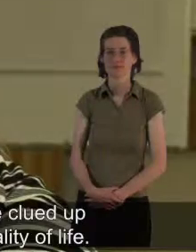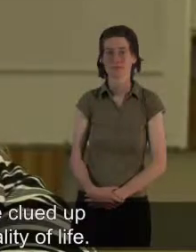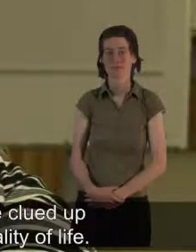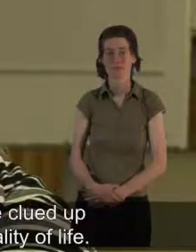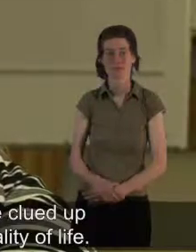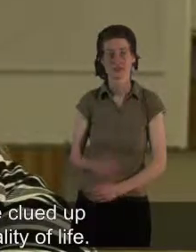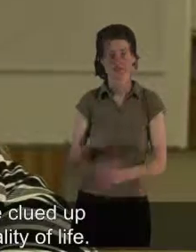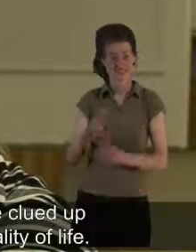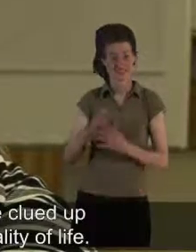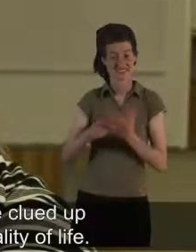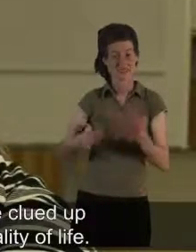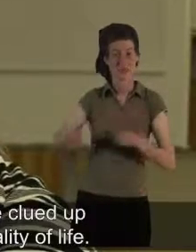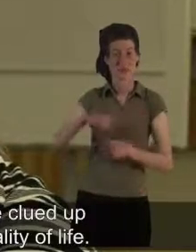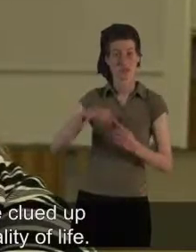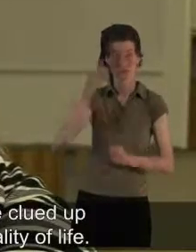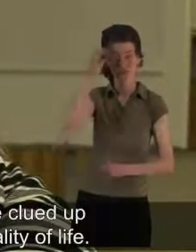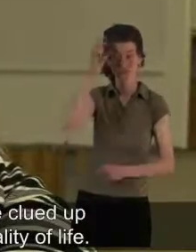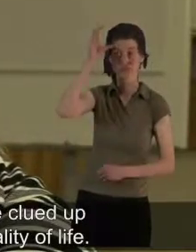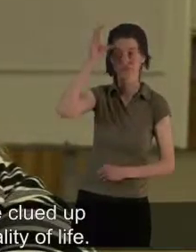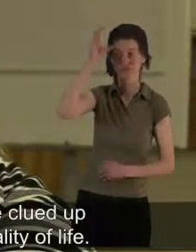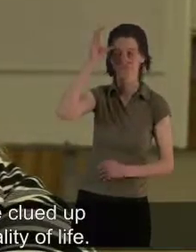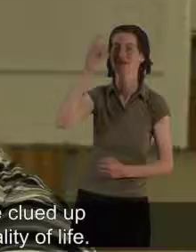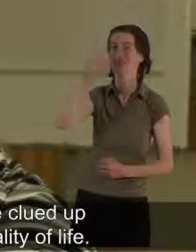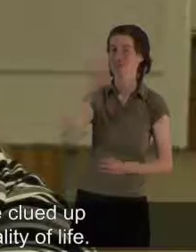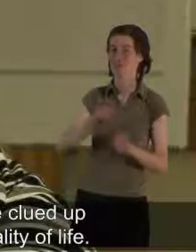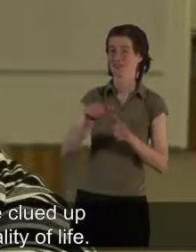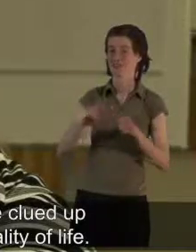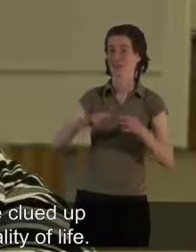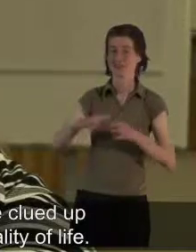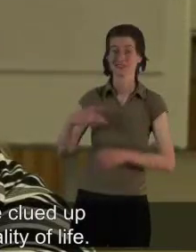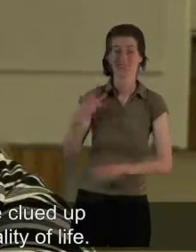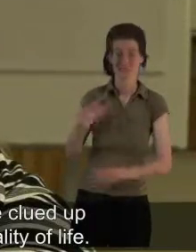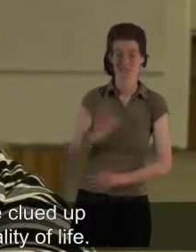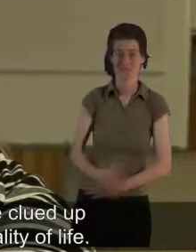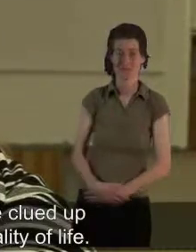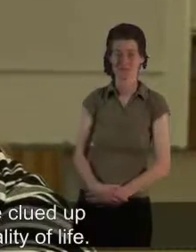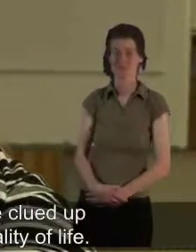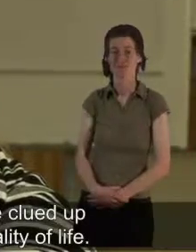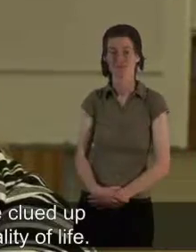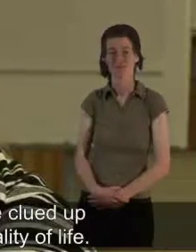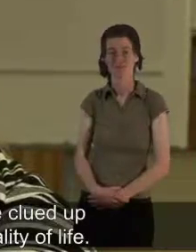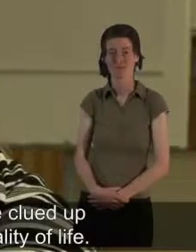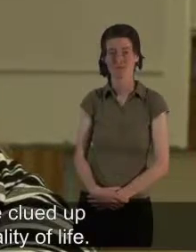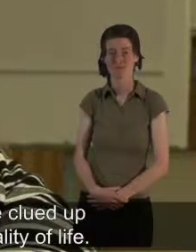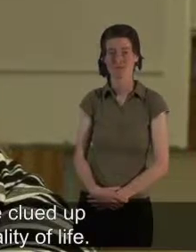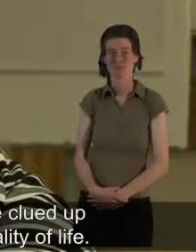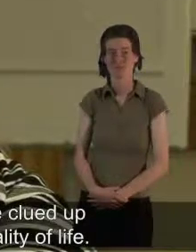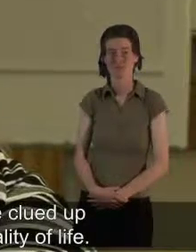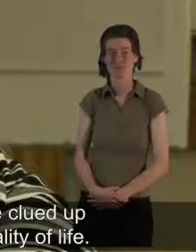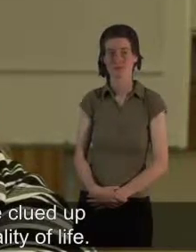And if disabled people are clued up, they can have a